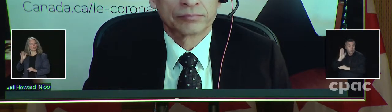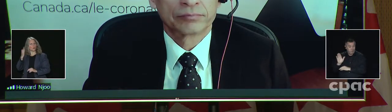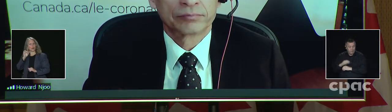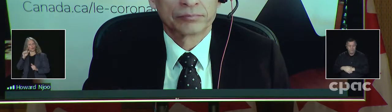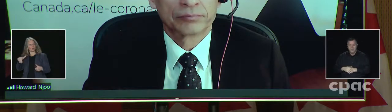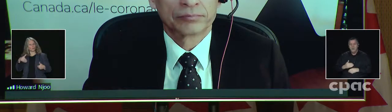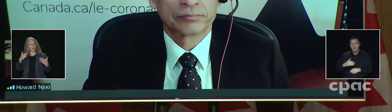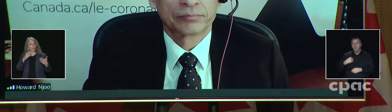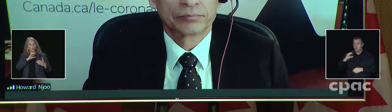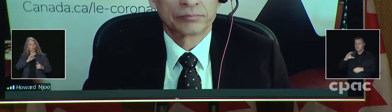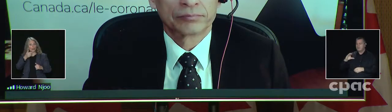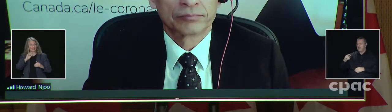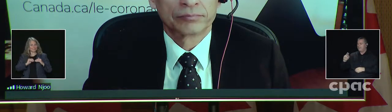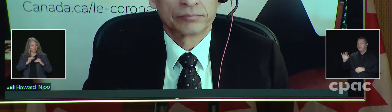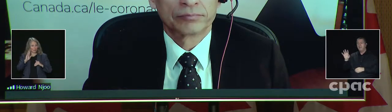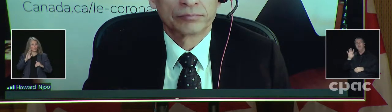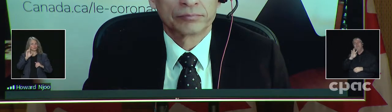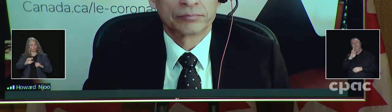now?